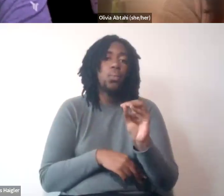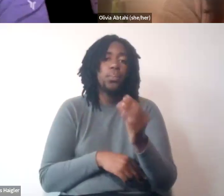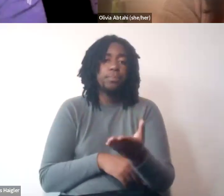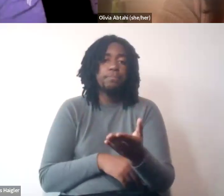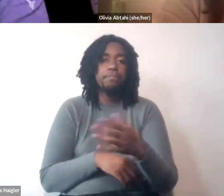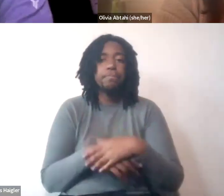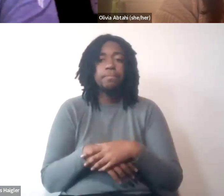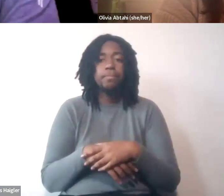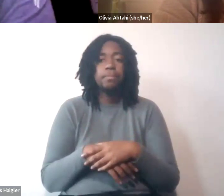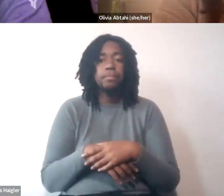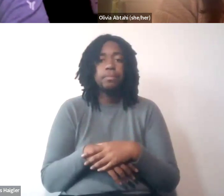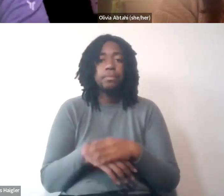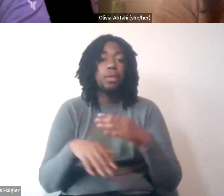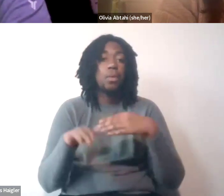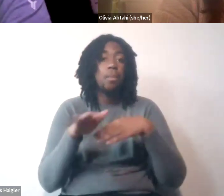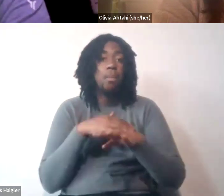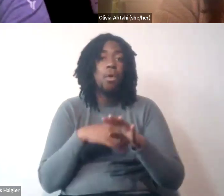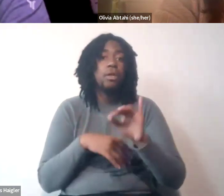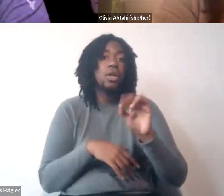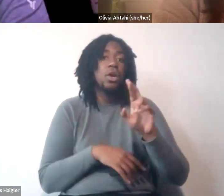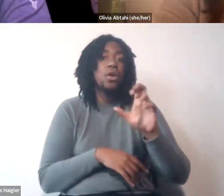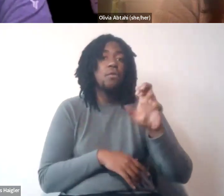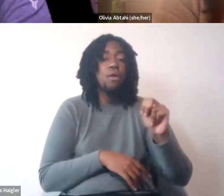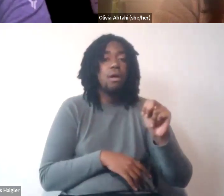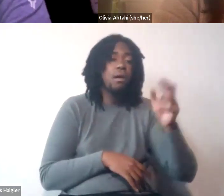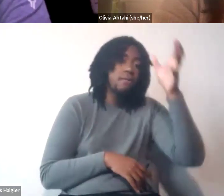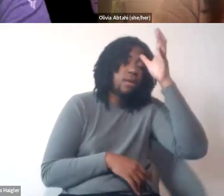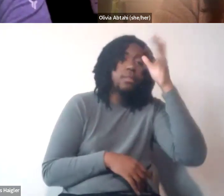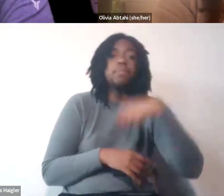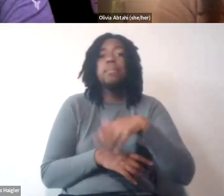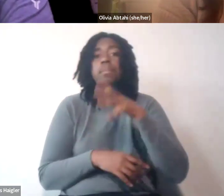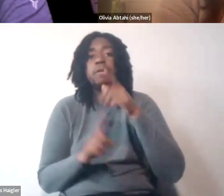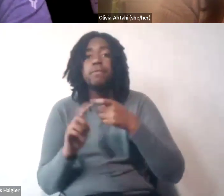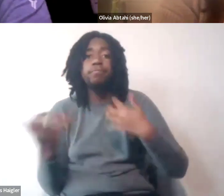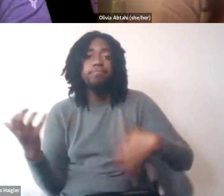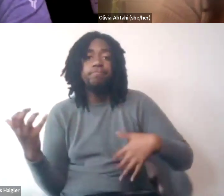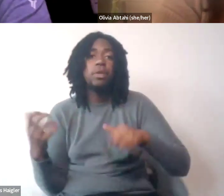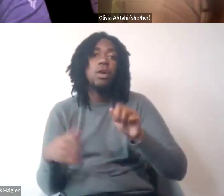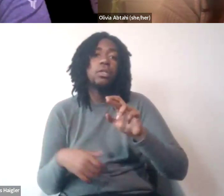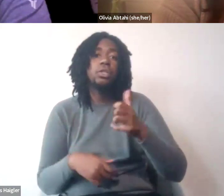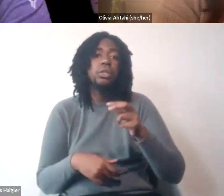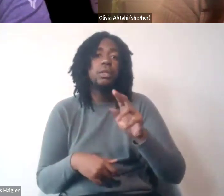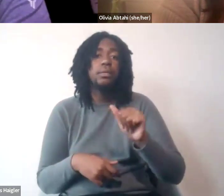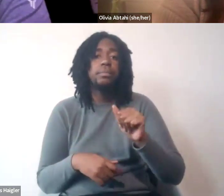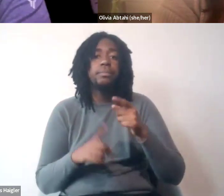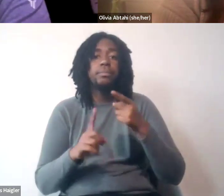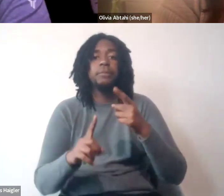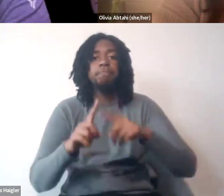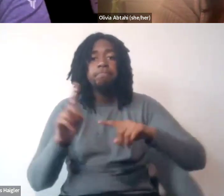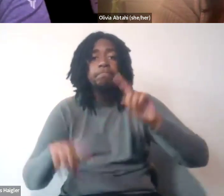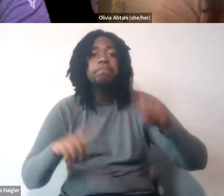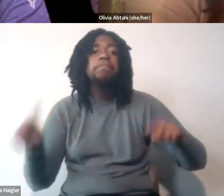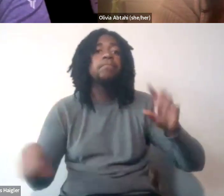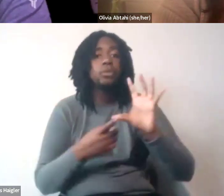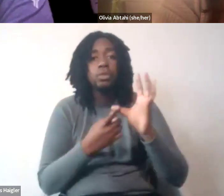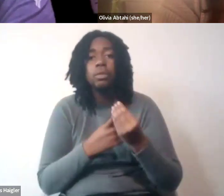Born to an Iranian father and an Argentine mother, Olivia is a melting pot of distinct cultures.